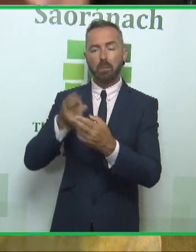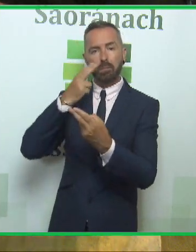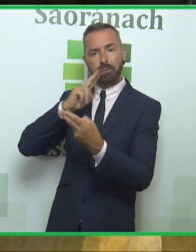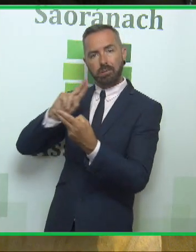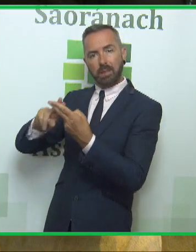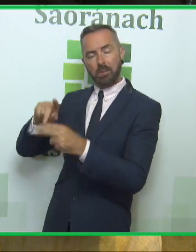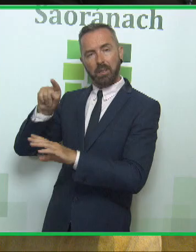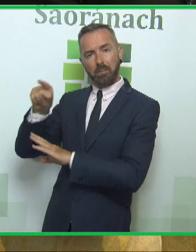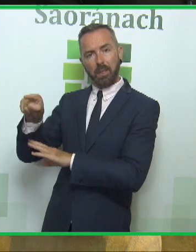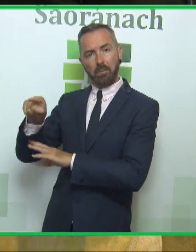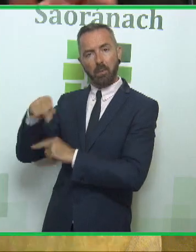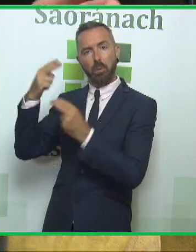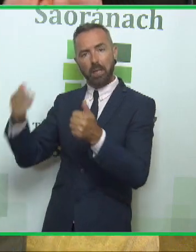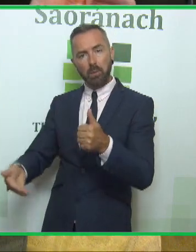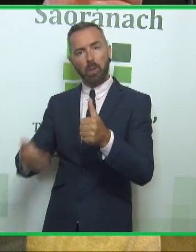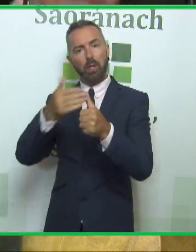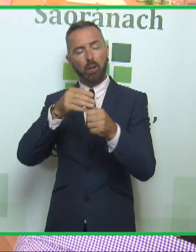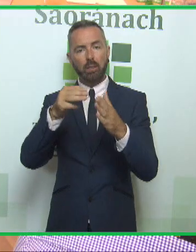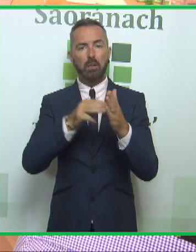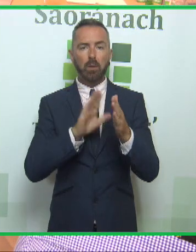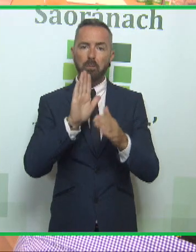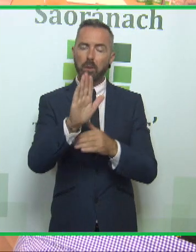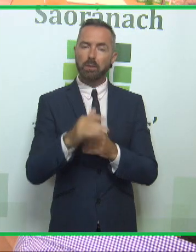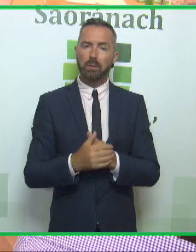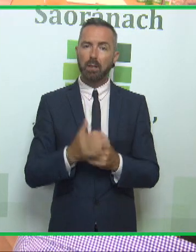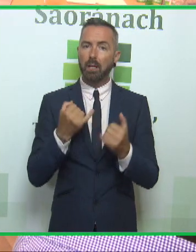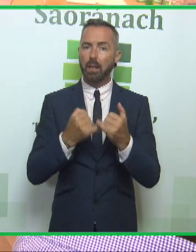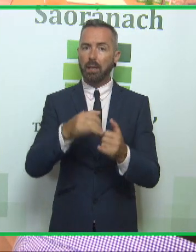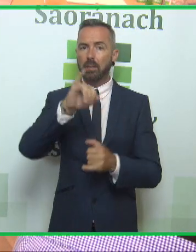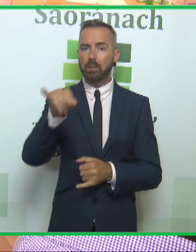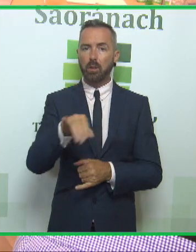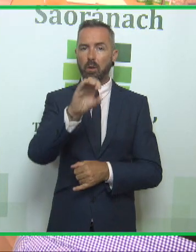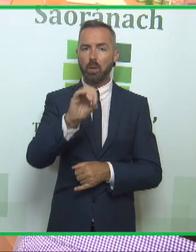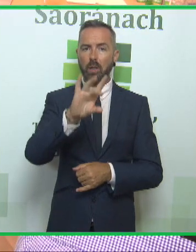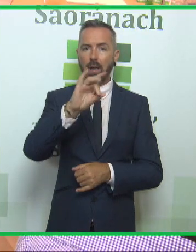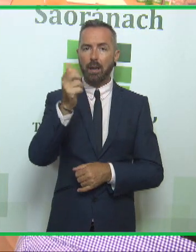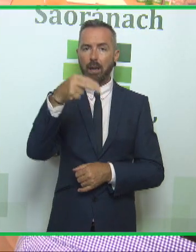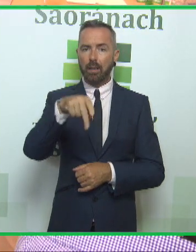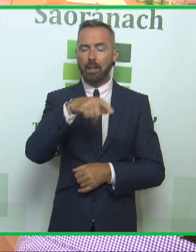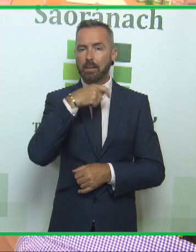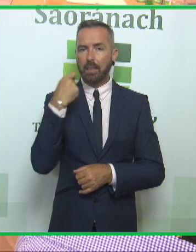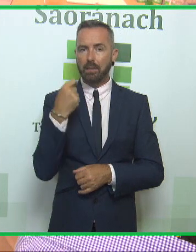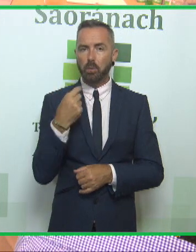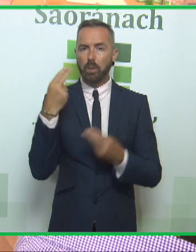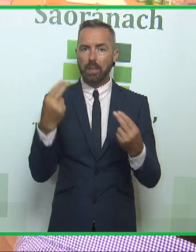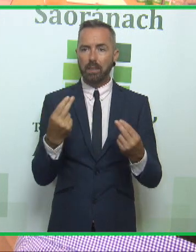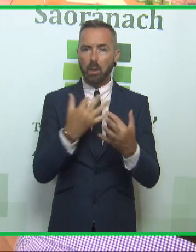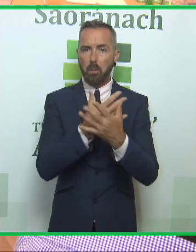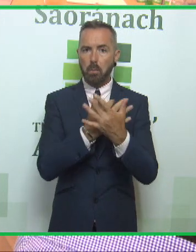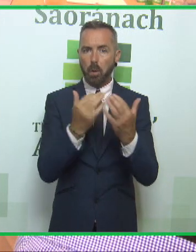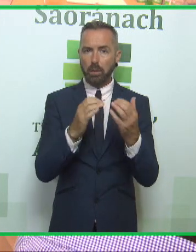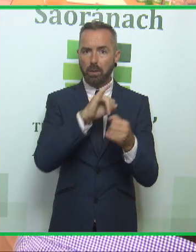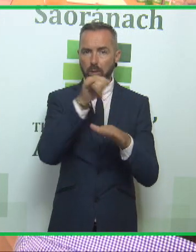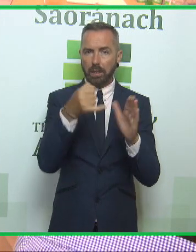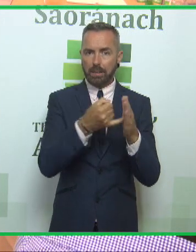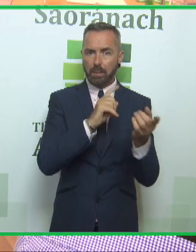need to prioritize the problem, and just as Jo-Hanna is saying, we need a multitude, we need a multidisciplinary